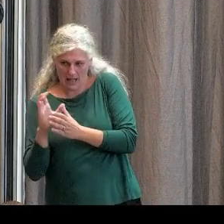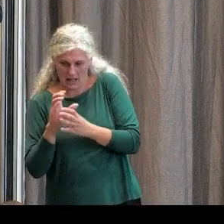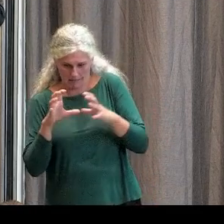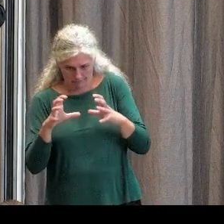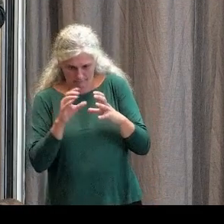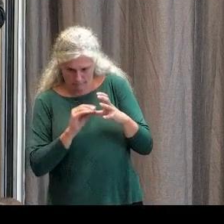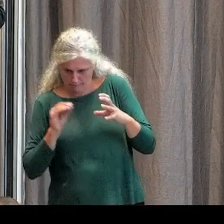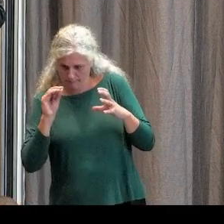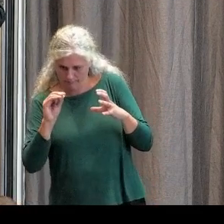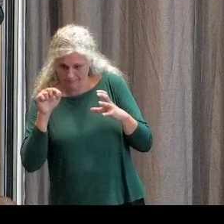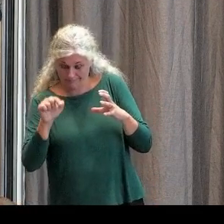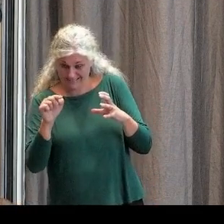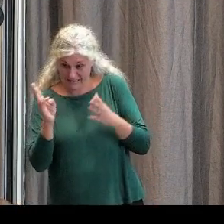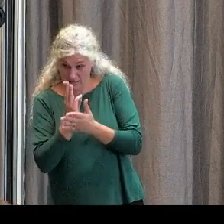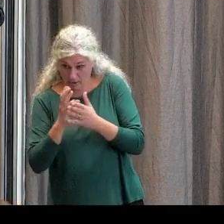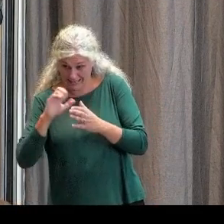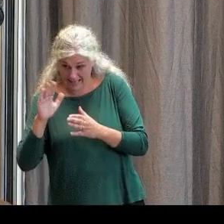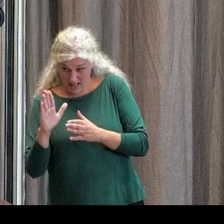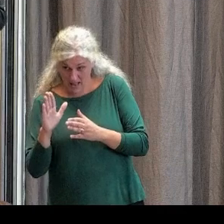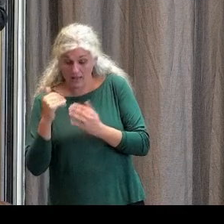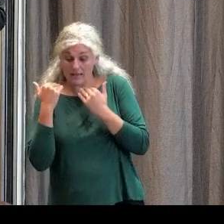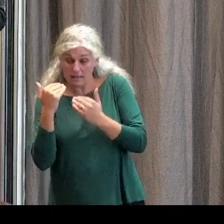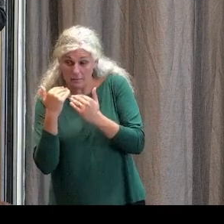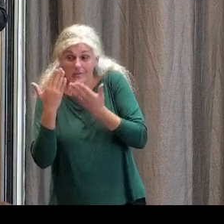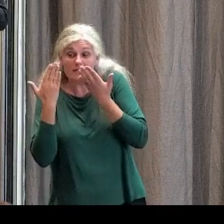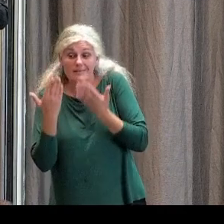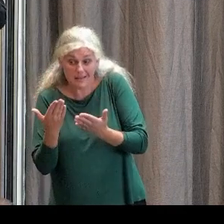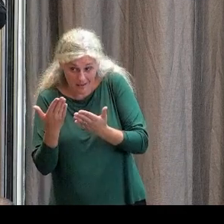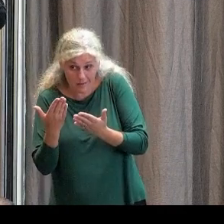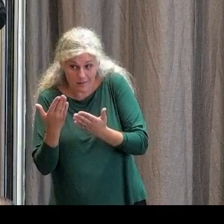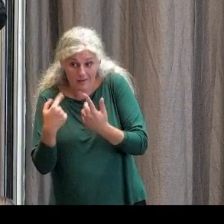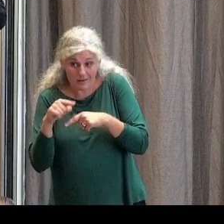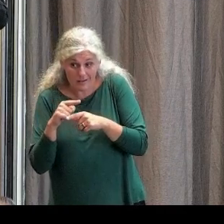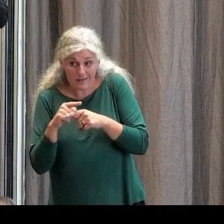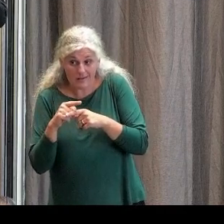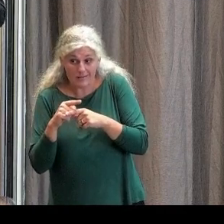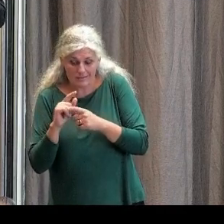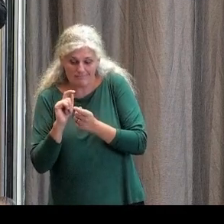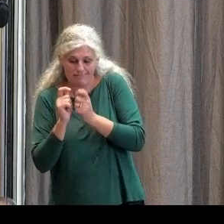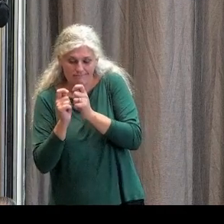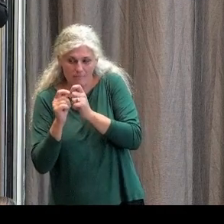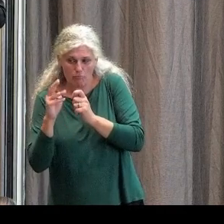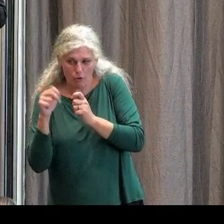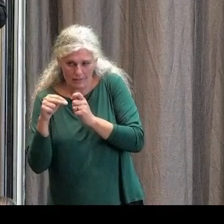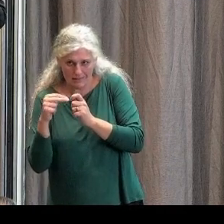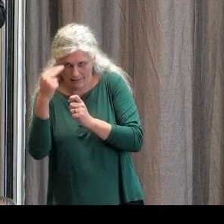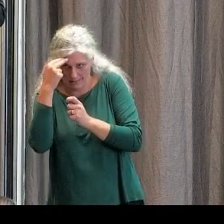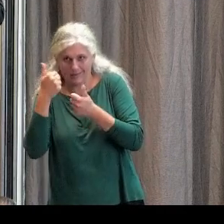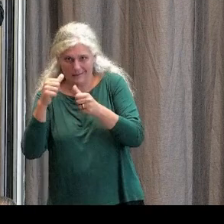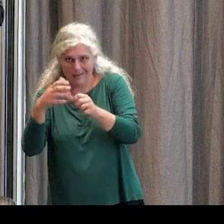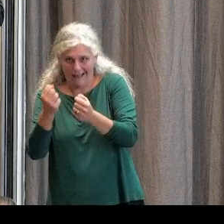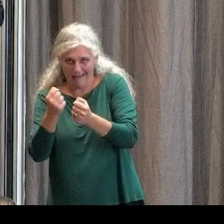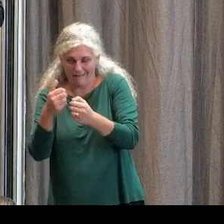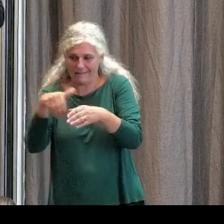and in that different part of the cell, that information is now turned into essentially a protein. It's sort of read, understood, and we